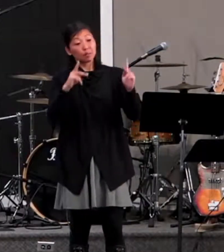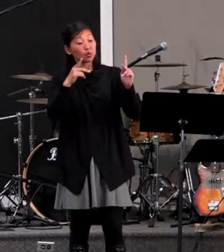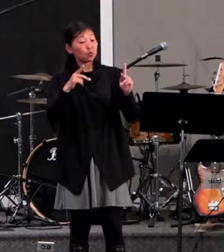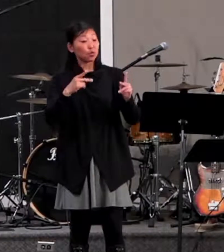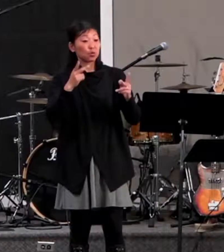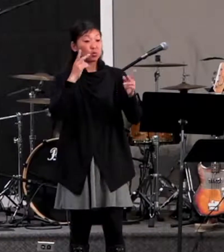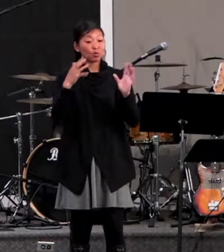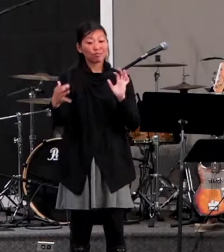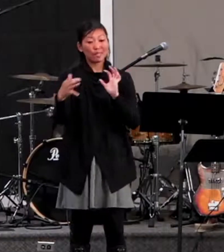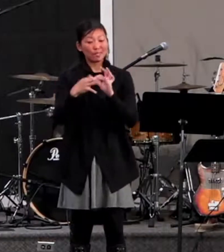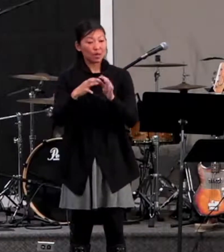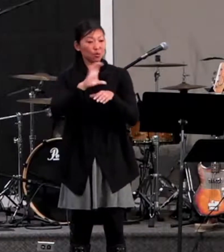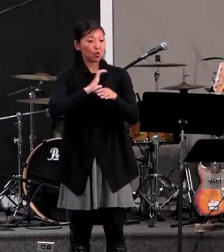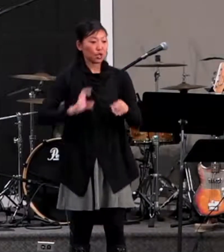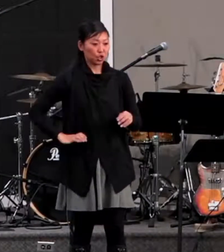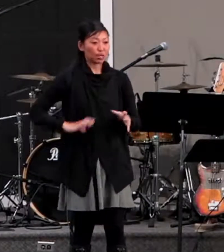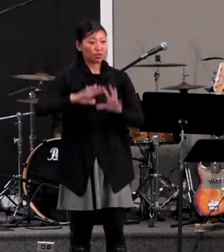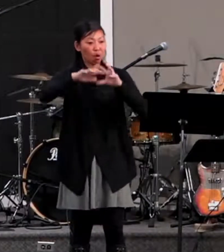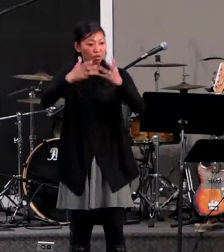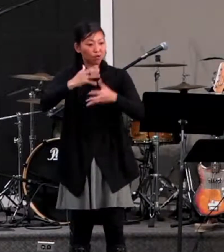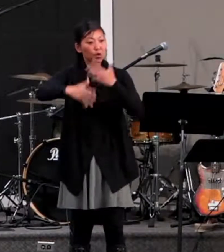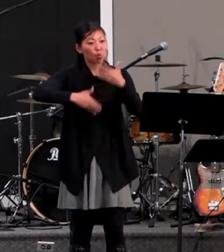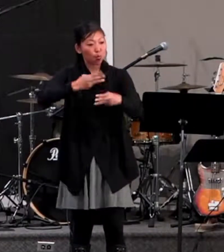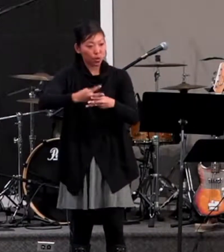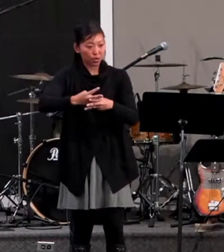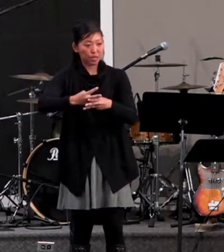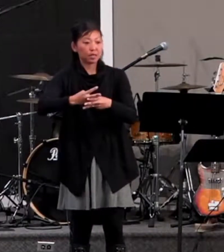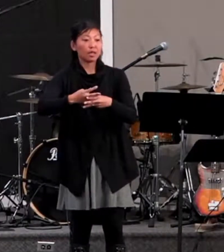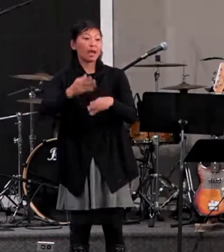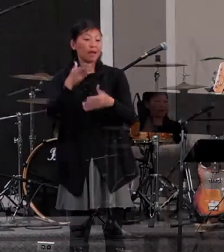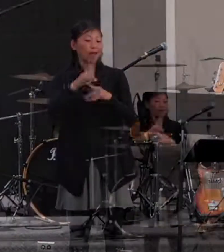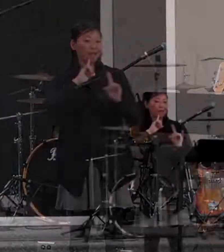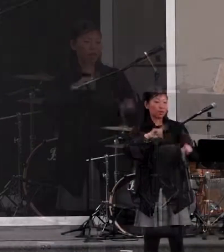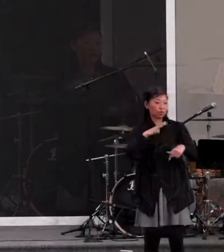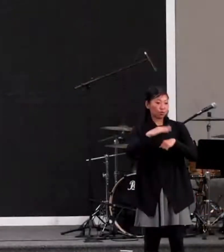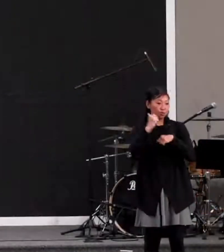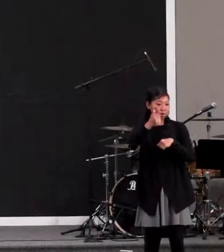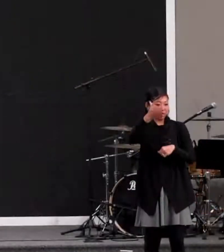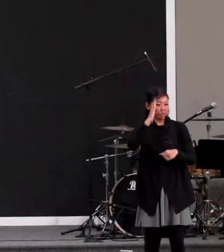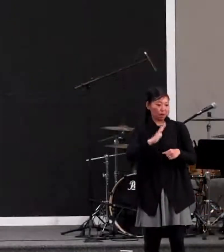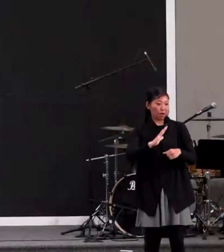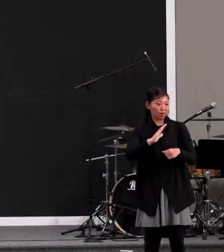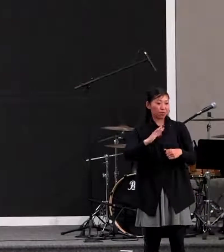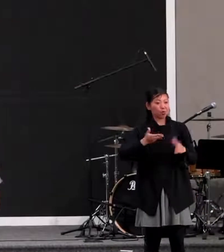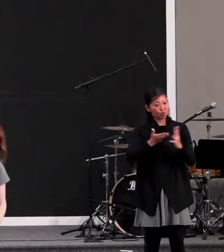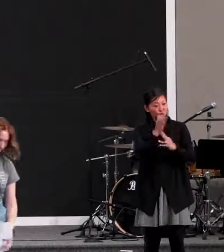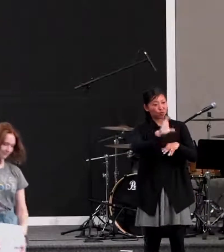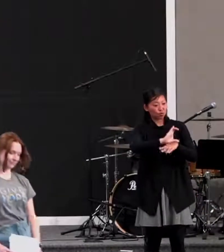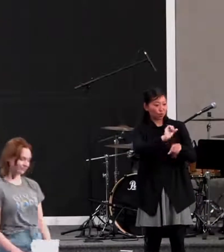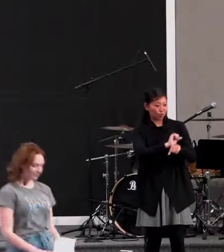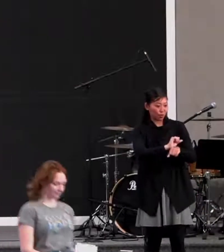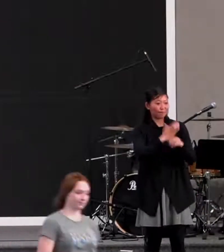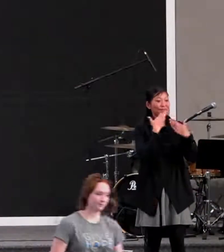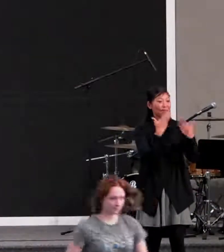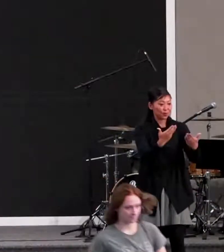call, a call to help. I can't wait to see how God moves in this church. Thank you. Awesome. Thank you, Makenzie.